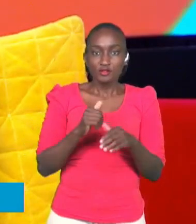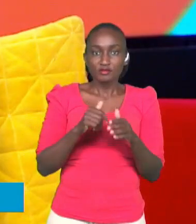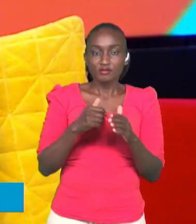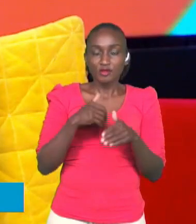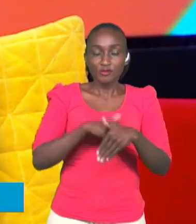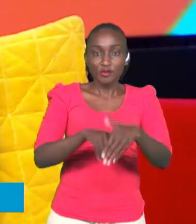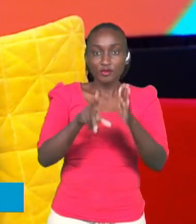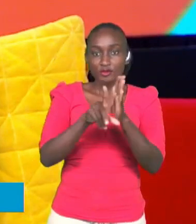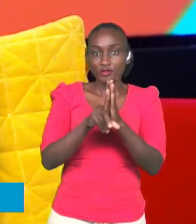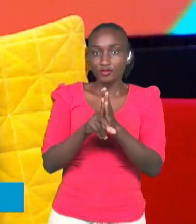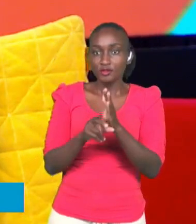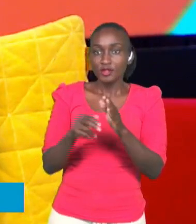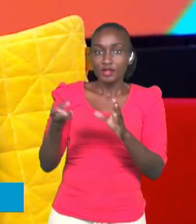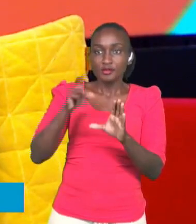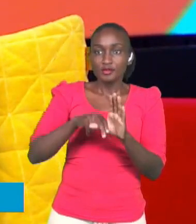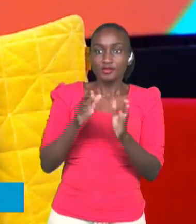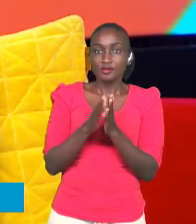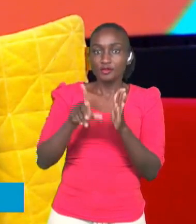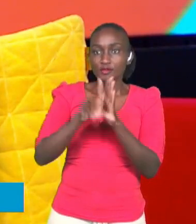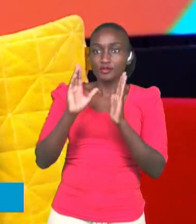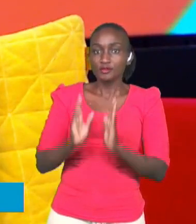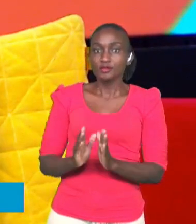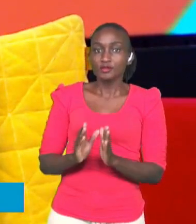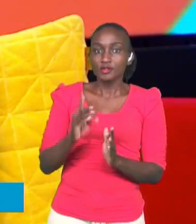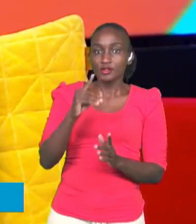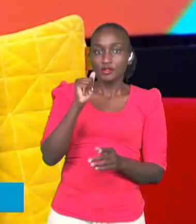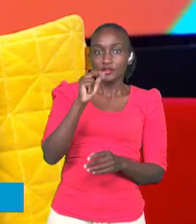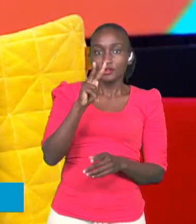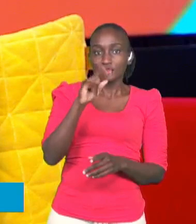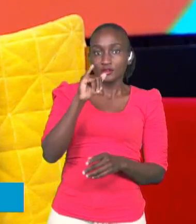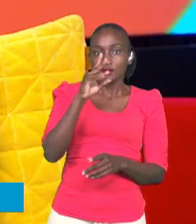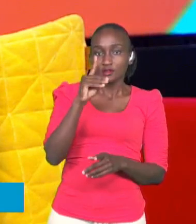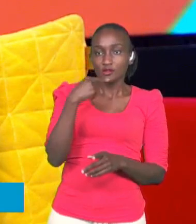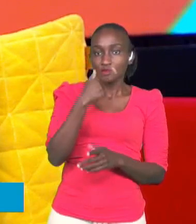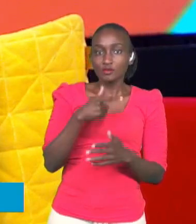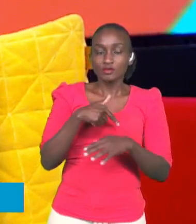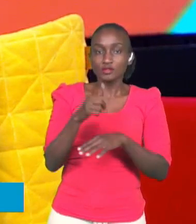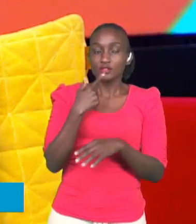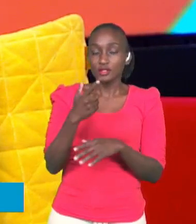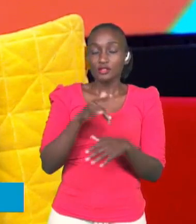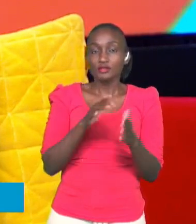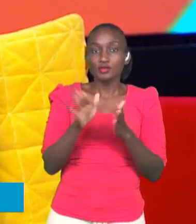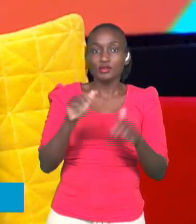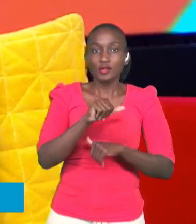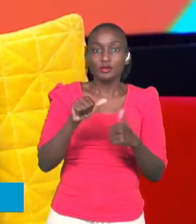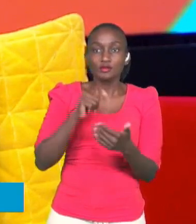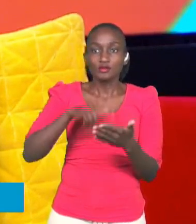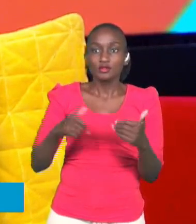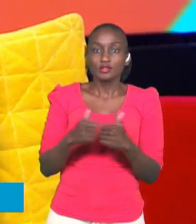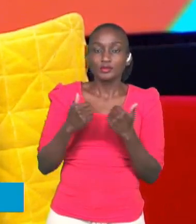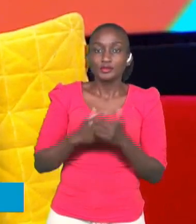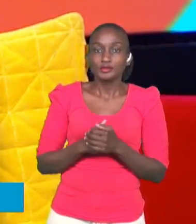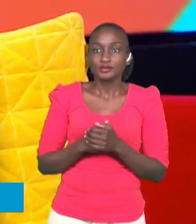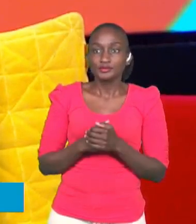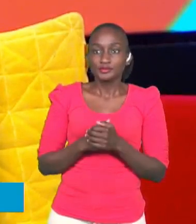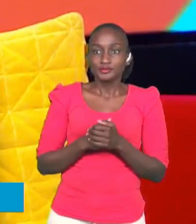I'm joined by a lawyer, that is Okili David Ohenga, who will be telling us more about these happenings. And we